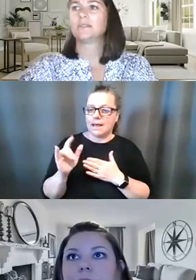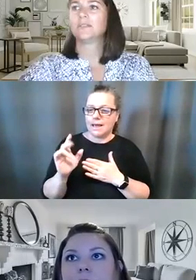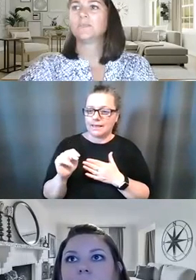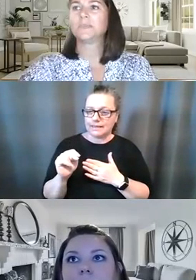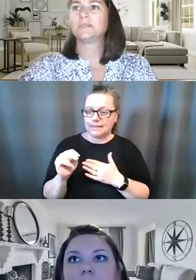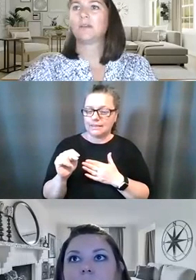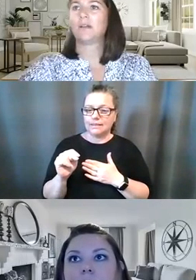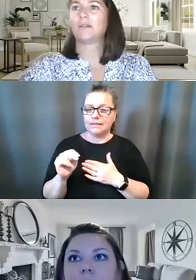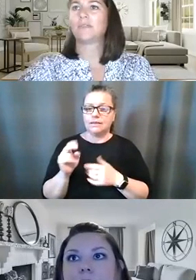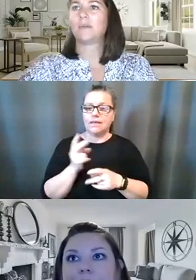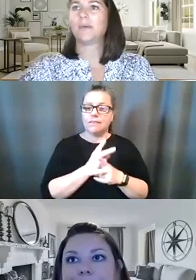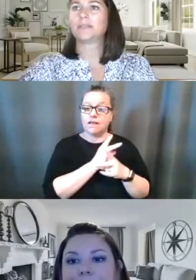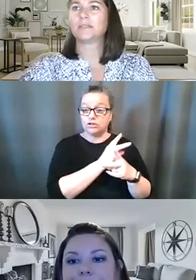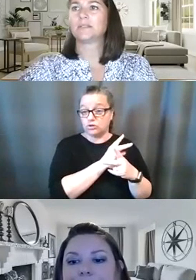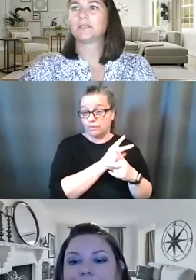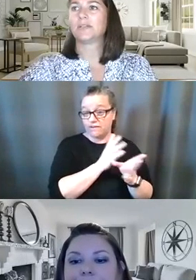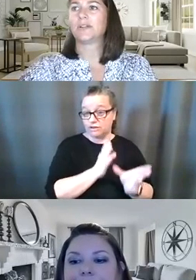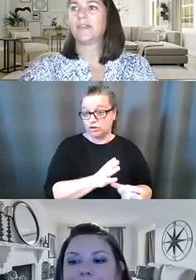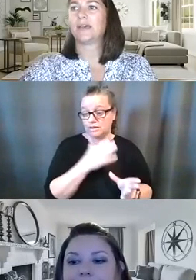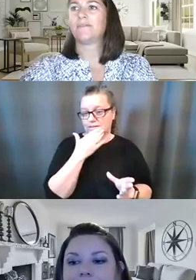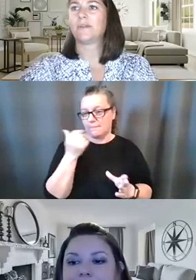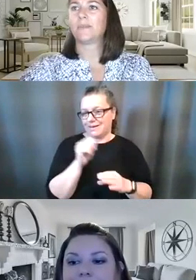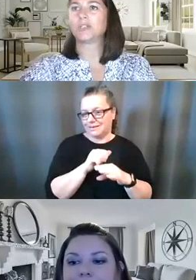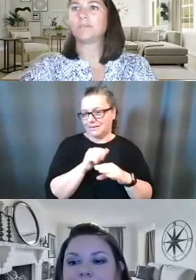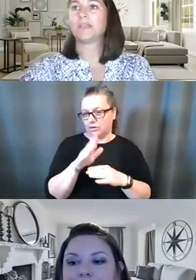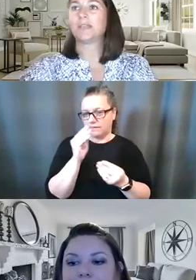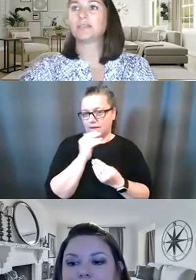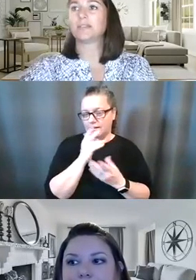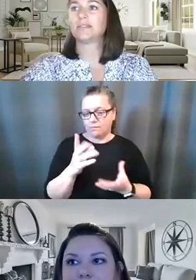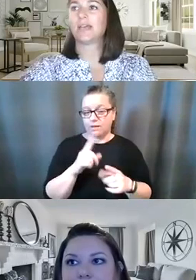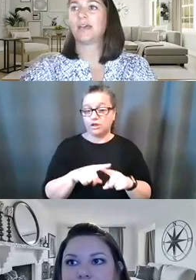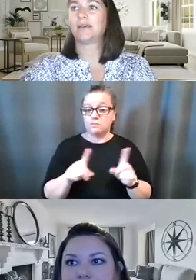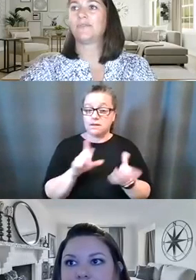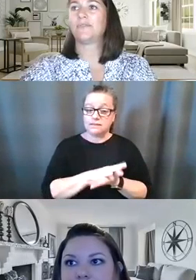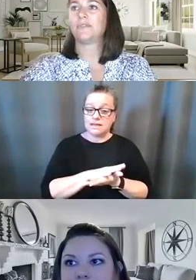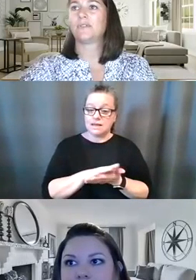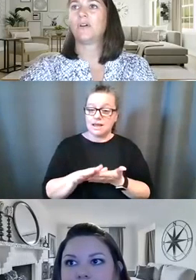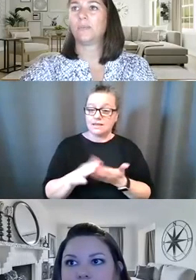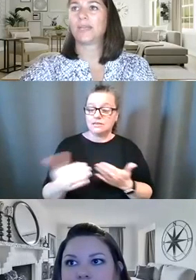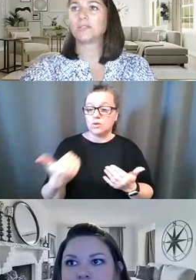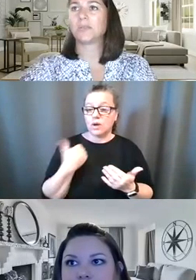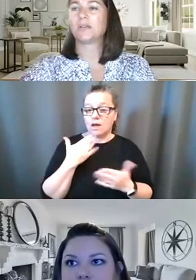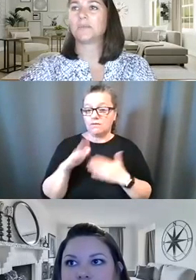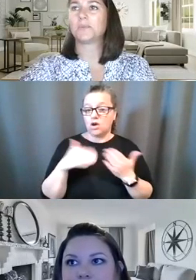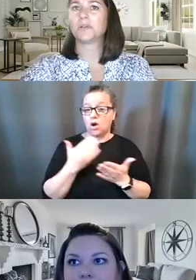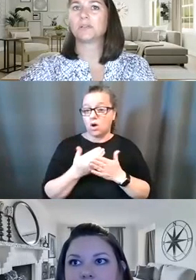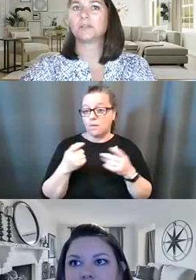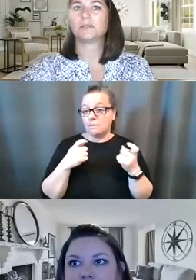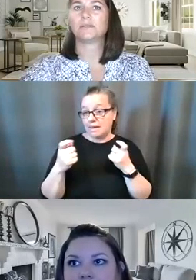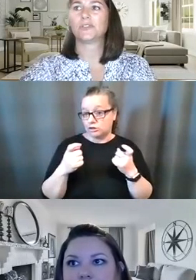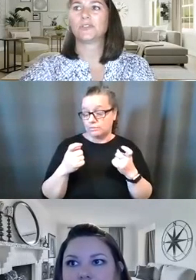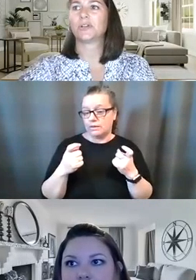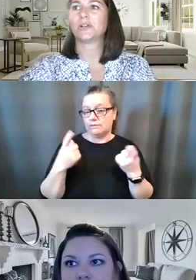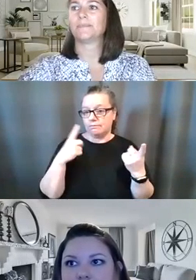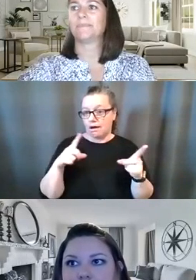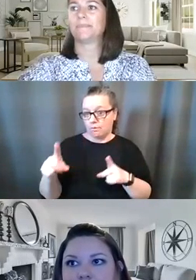the soups are the best sender of that information, but it is nice to have all management on board